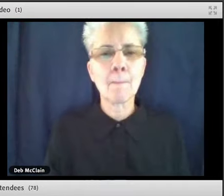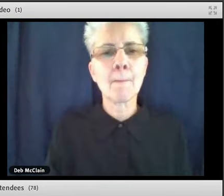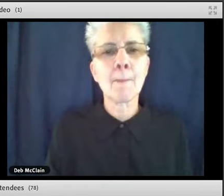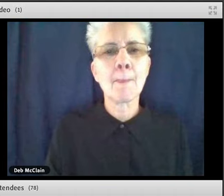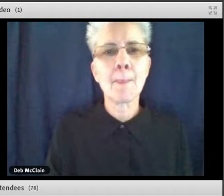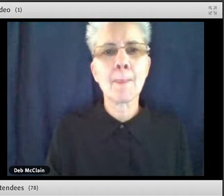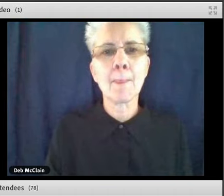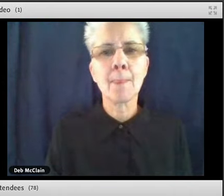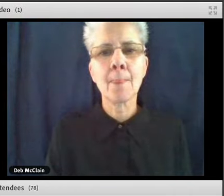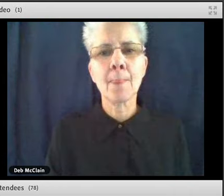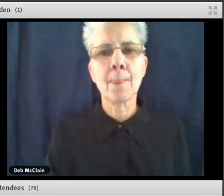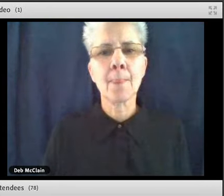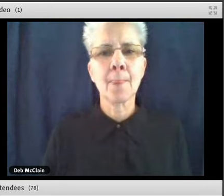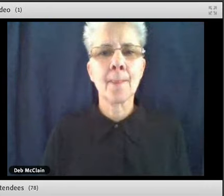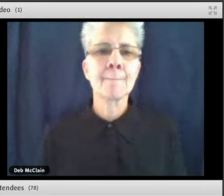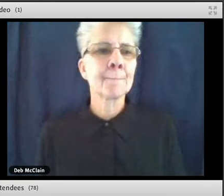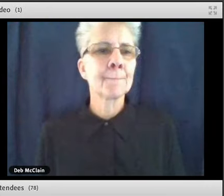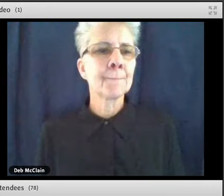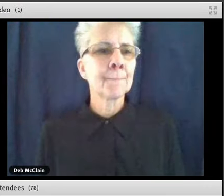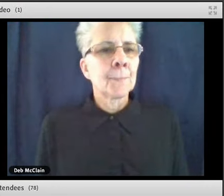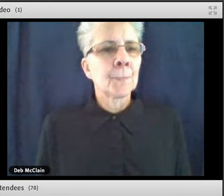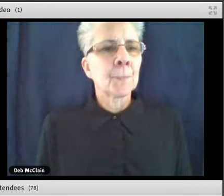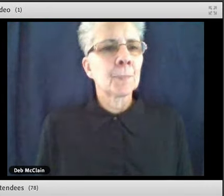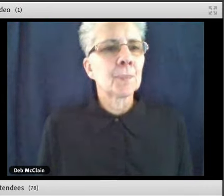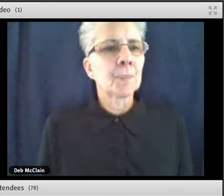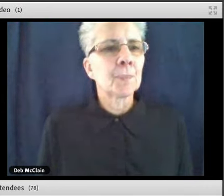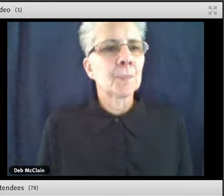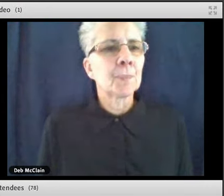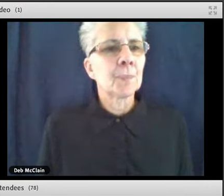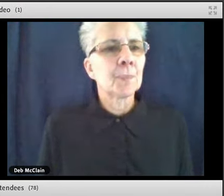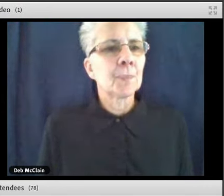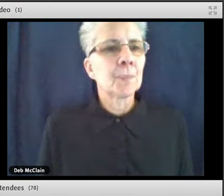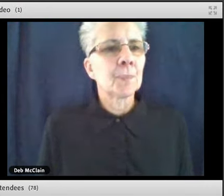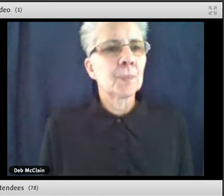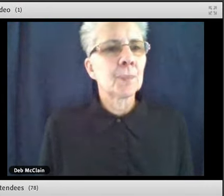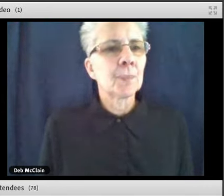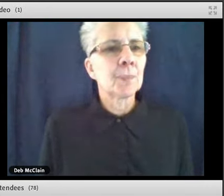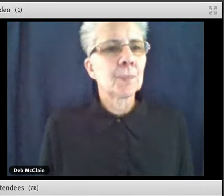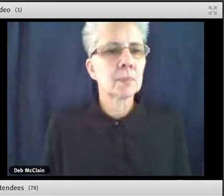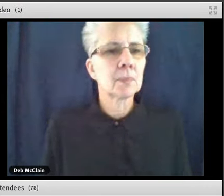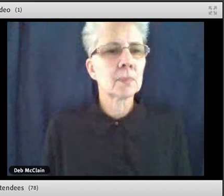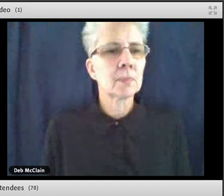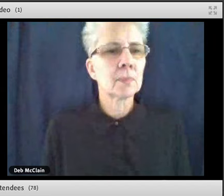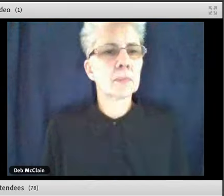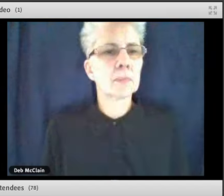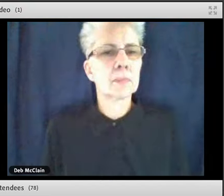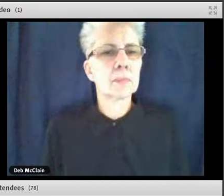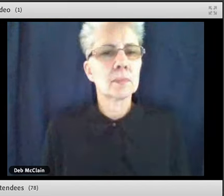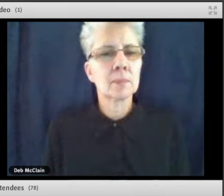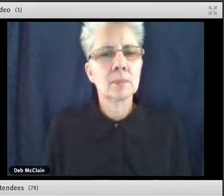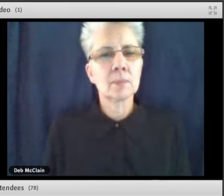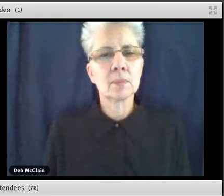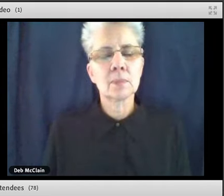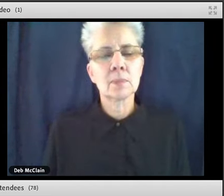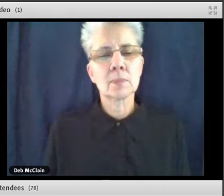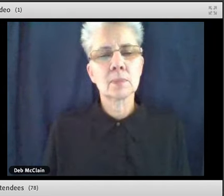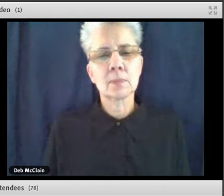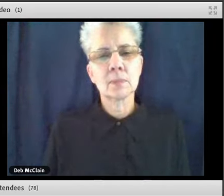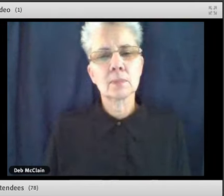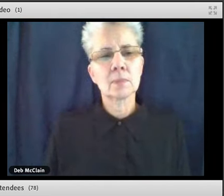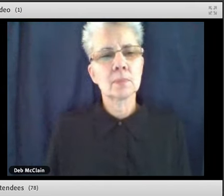So this is what's overwhelming to me and personally and professionally and for my family and for my